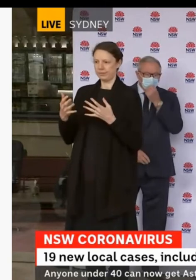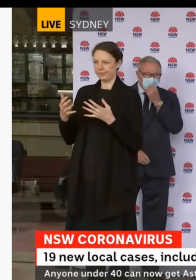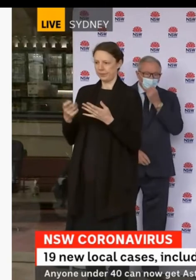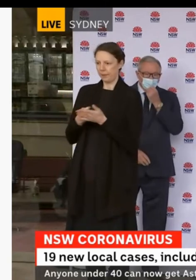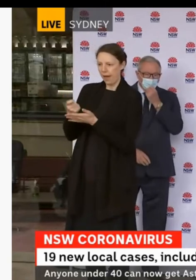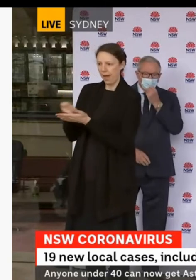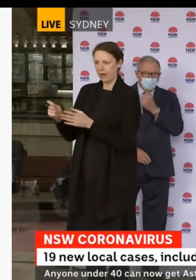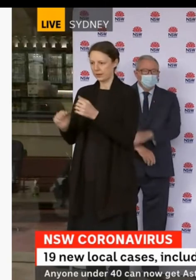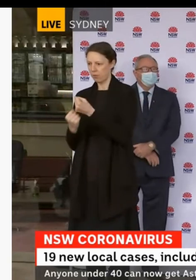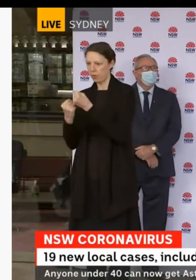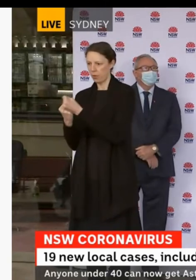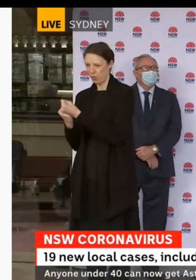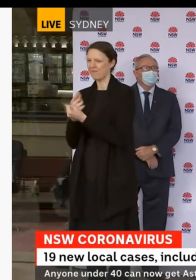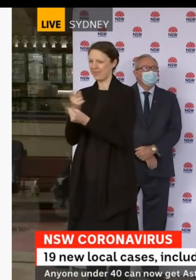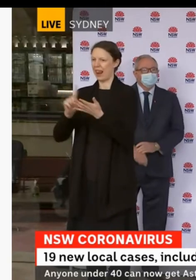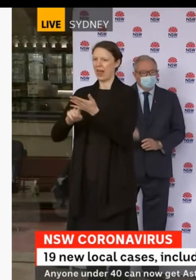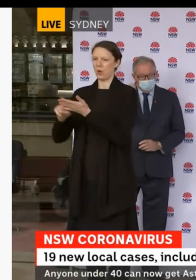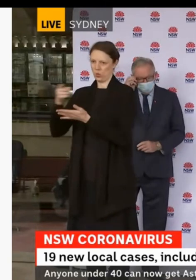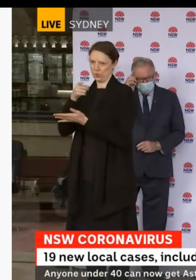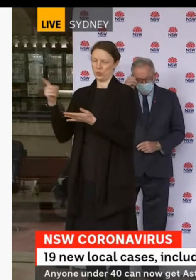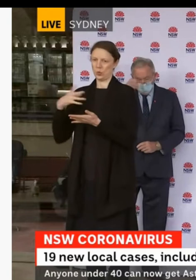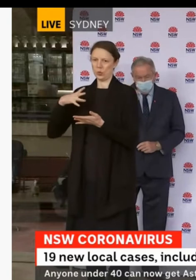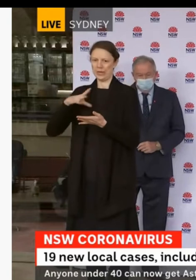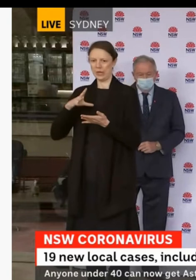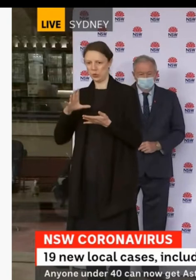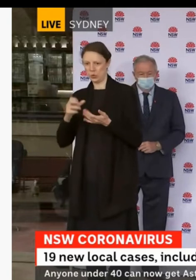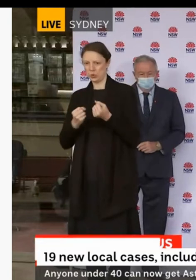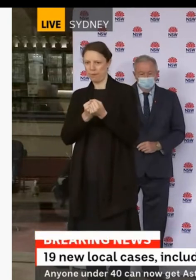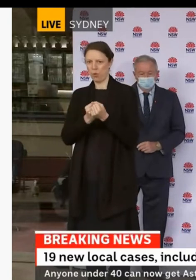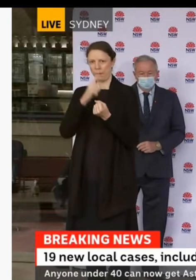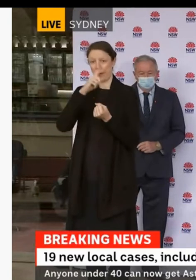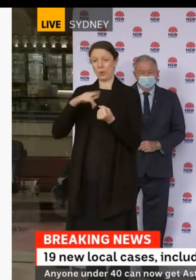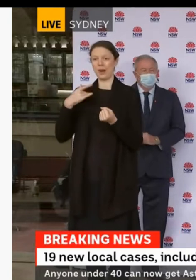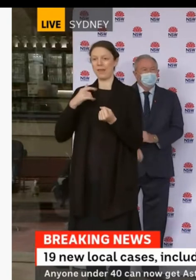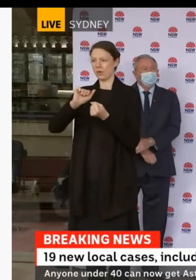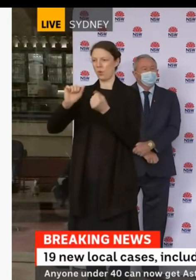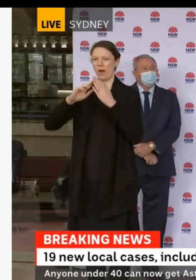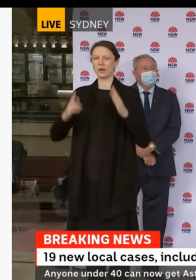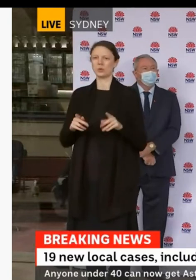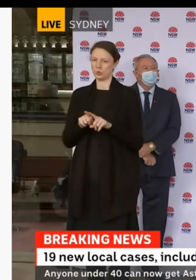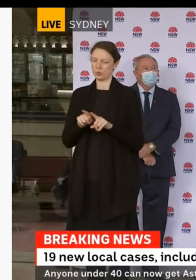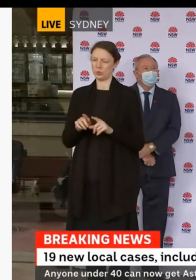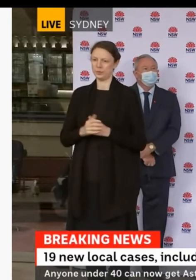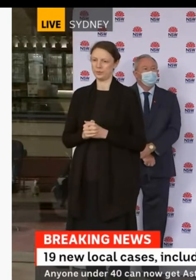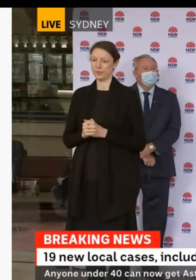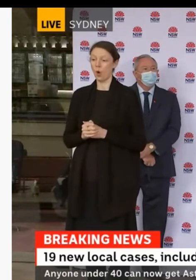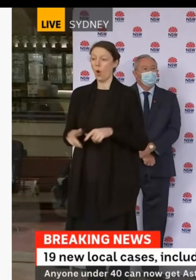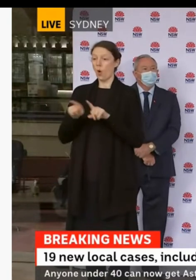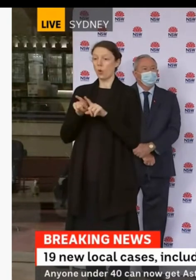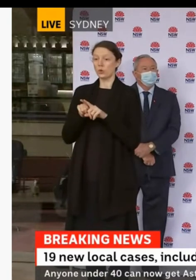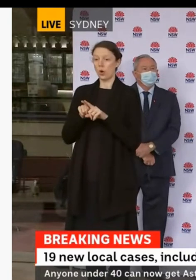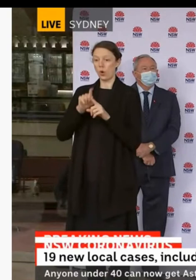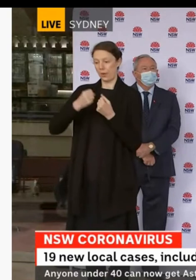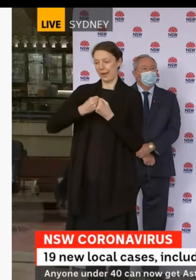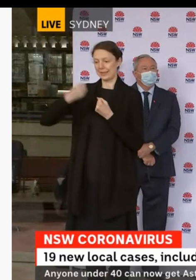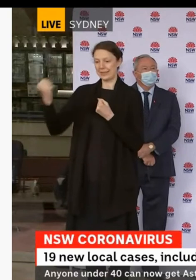that, obviously, landlords are also supporting their tenants during this period. As the Premier has said, we're also extending the Dine and Discover vouchers. We had